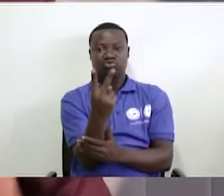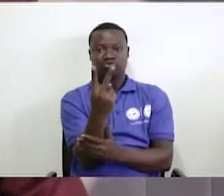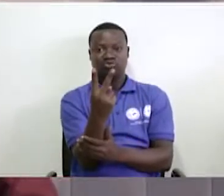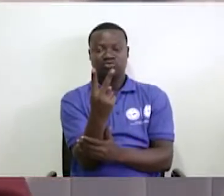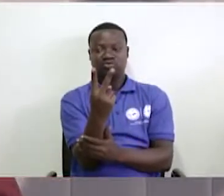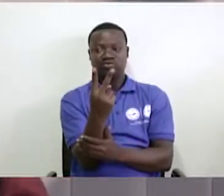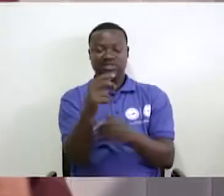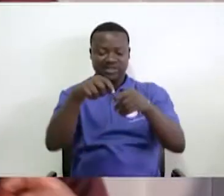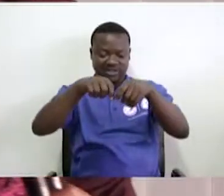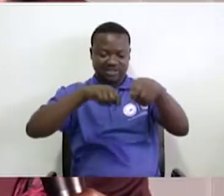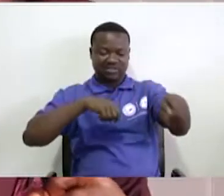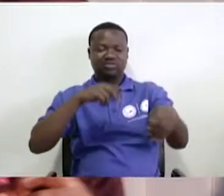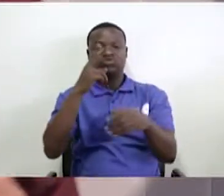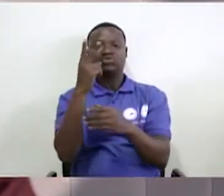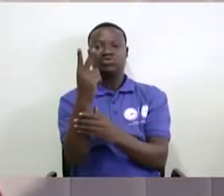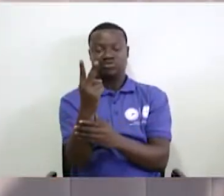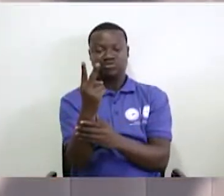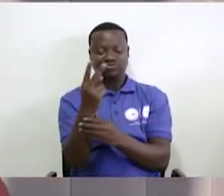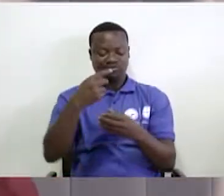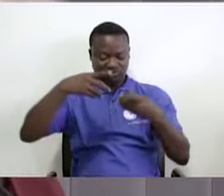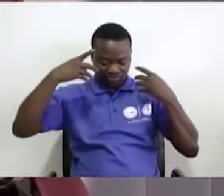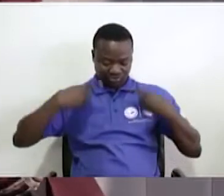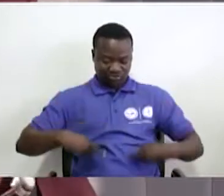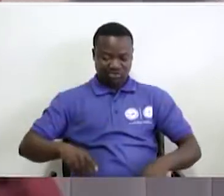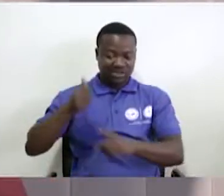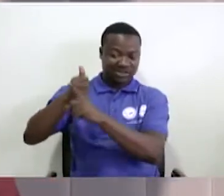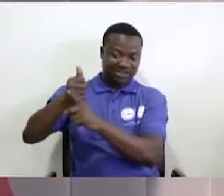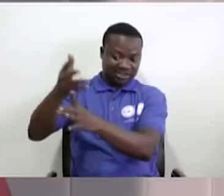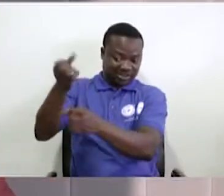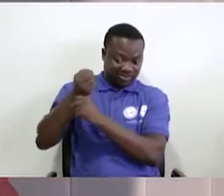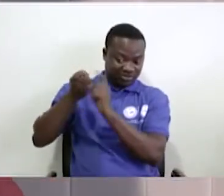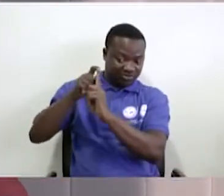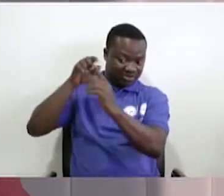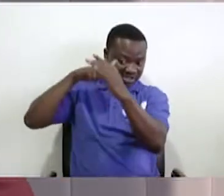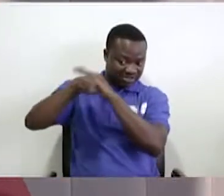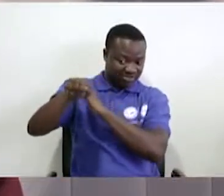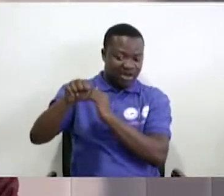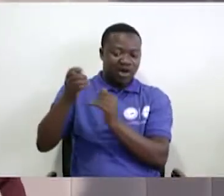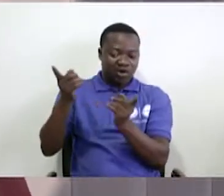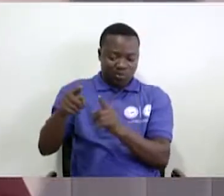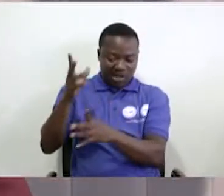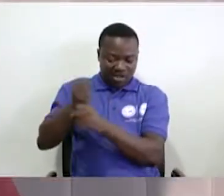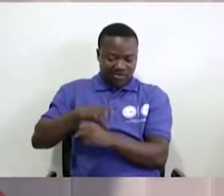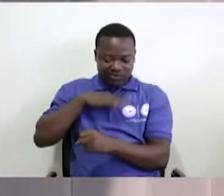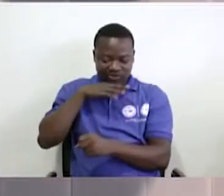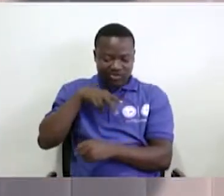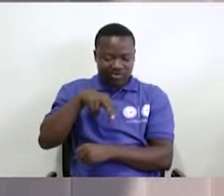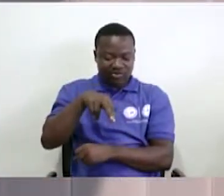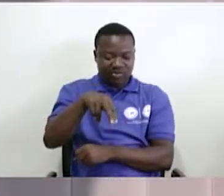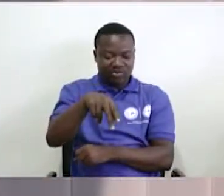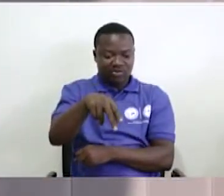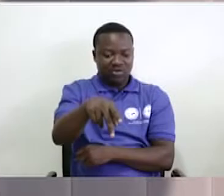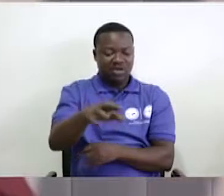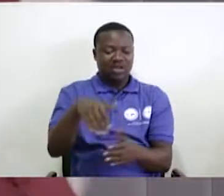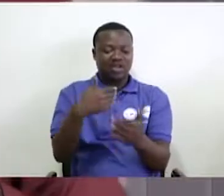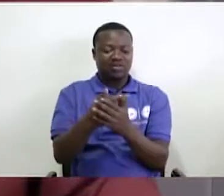awohwe na Elisa fa ngugusuo no na okodru Jordan no no ode ngugusuo no epai Jordan mu sede ni wura ne